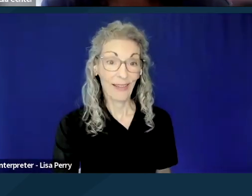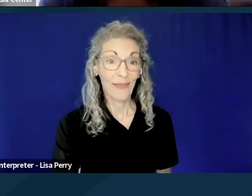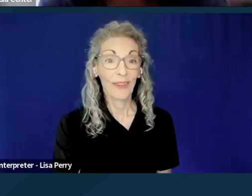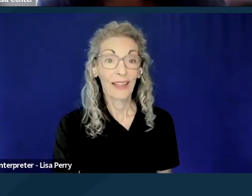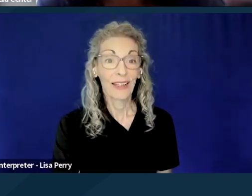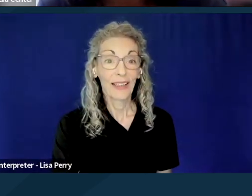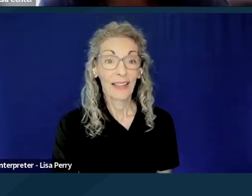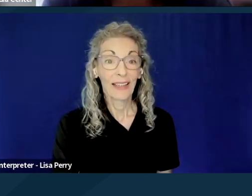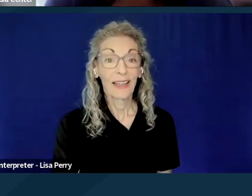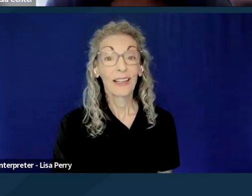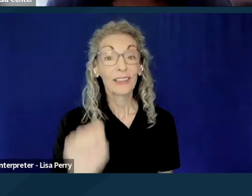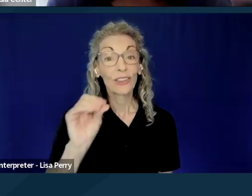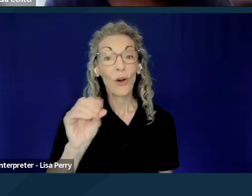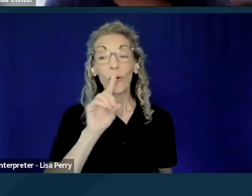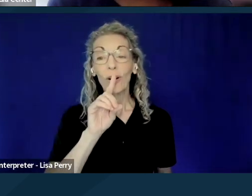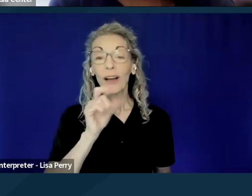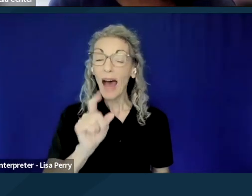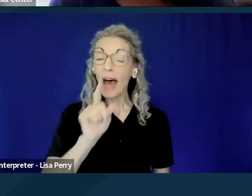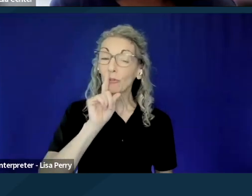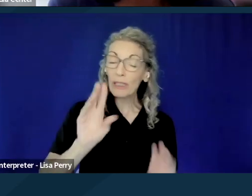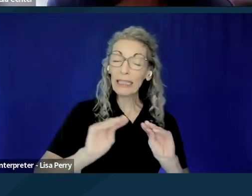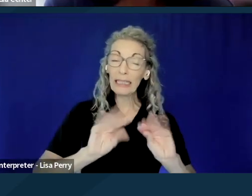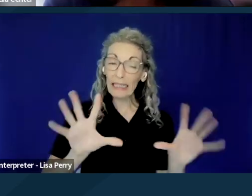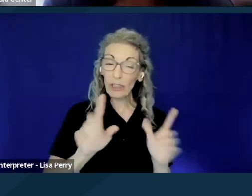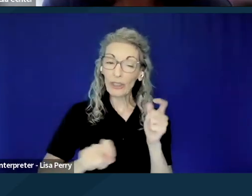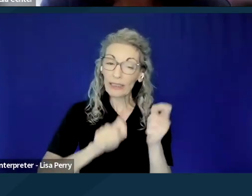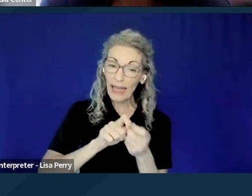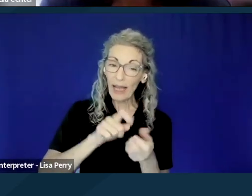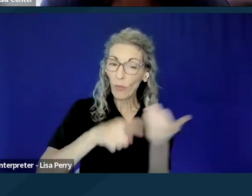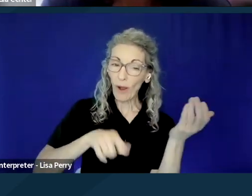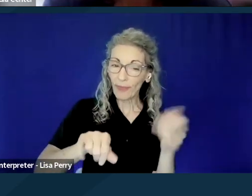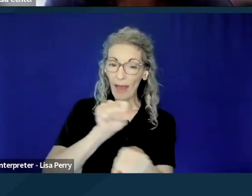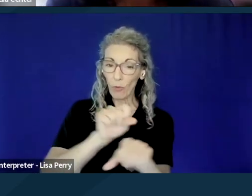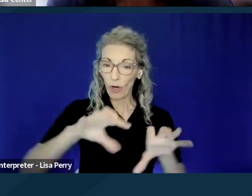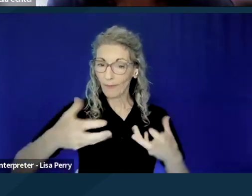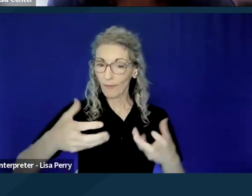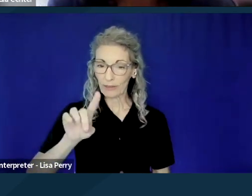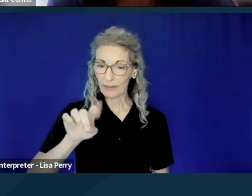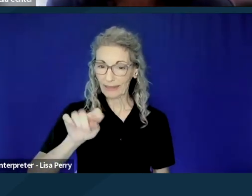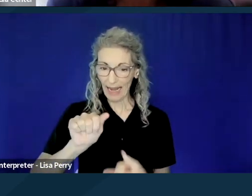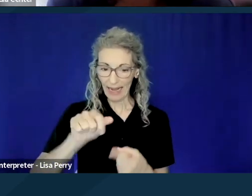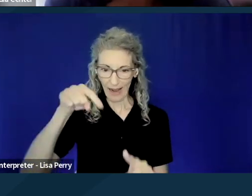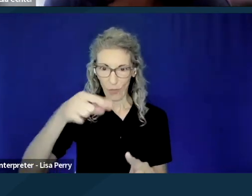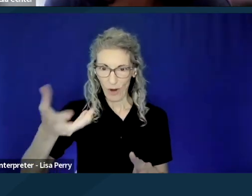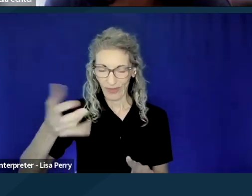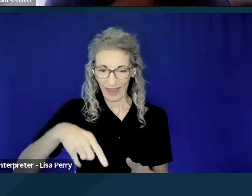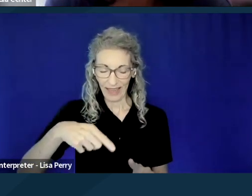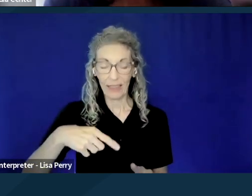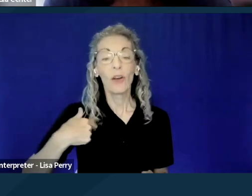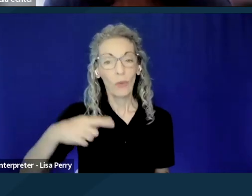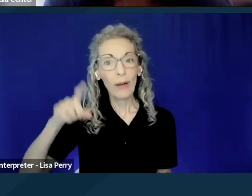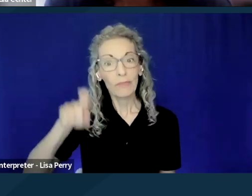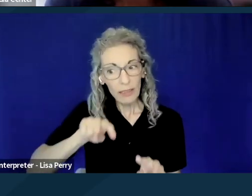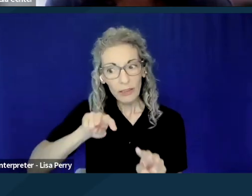transparent exactly what the workforce data is at this time. So we have to look at what researchers have